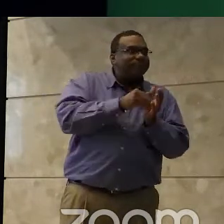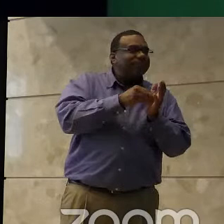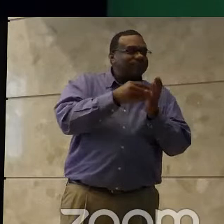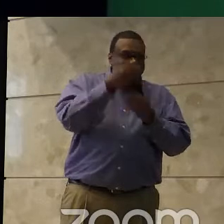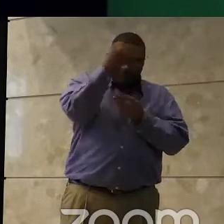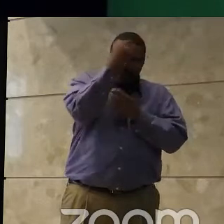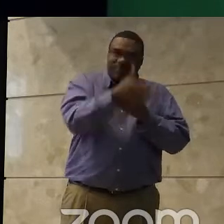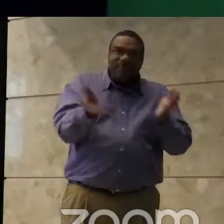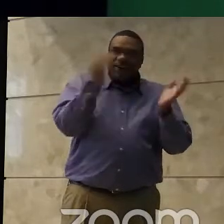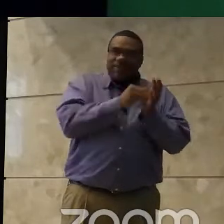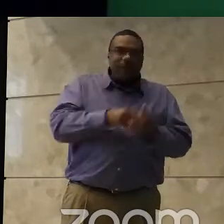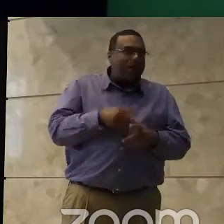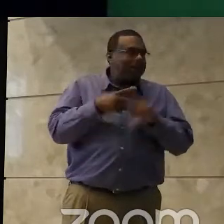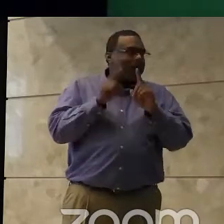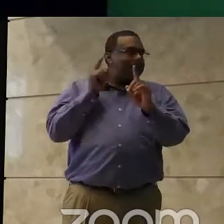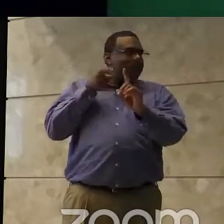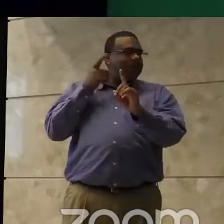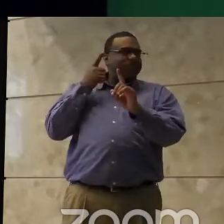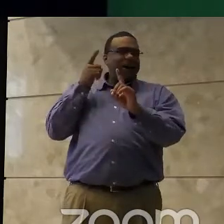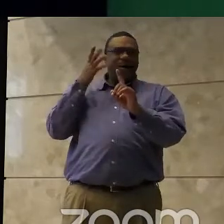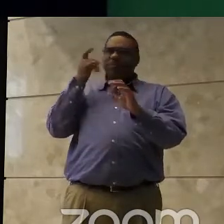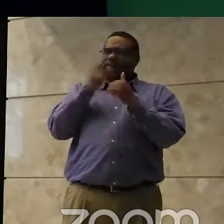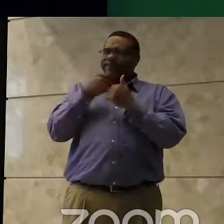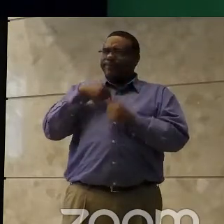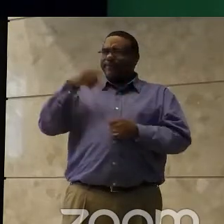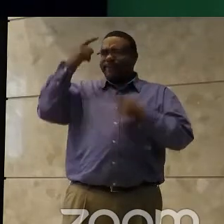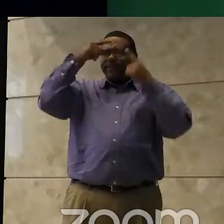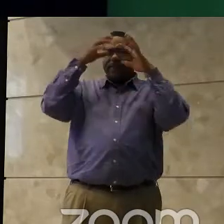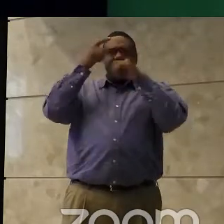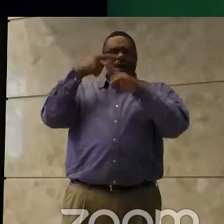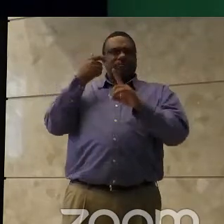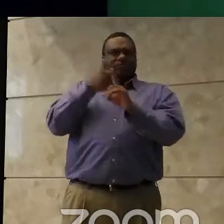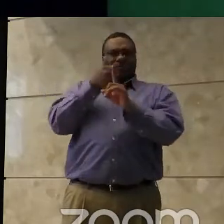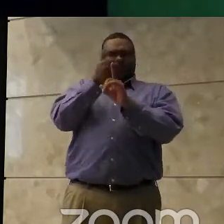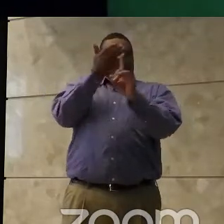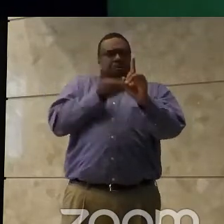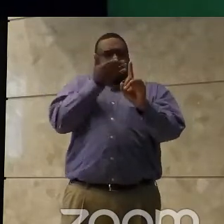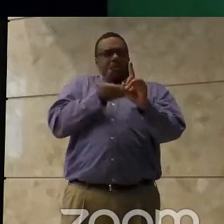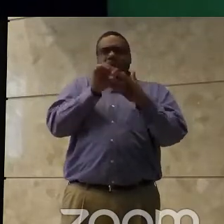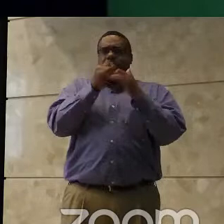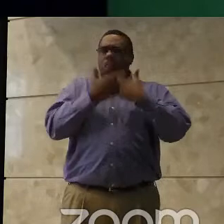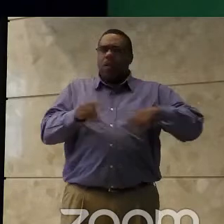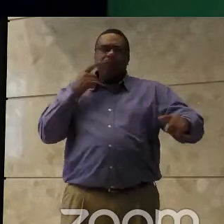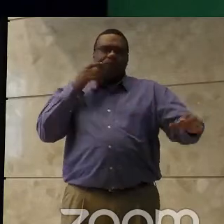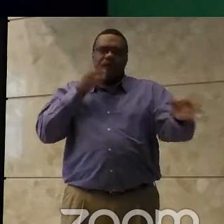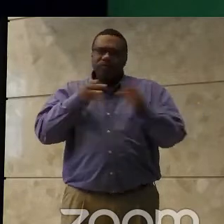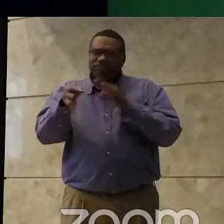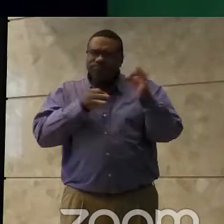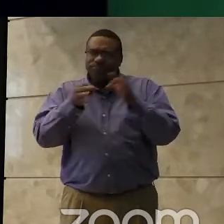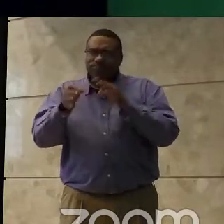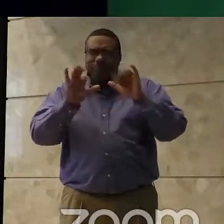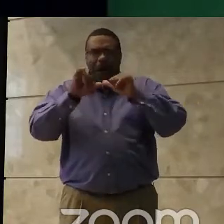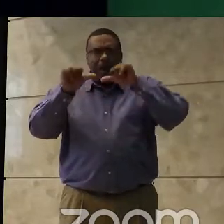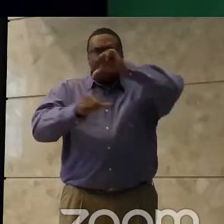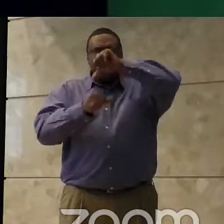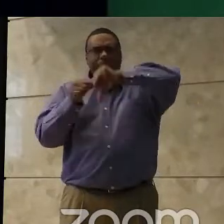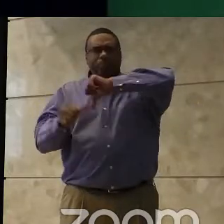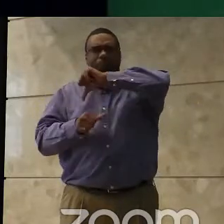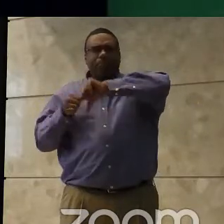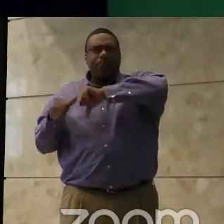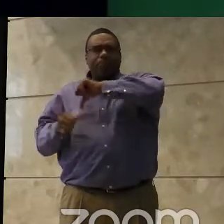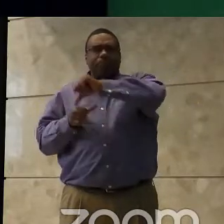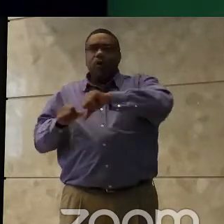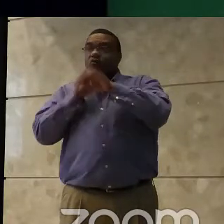right? And my point is that the way we think about ourselves, the language that we use, the way we interact with each other will be